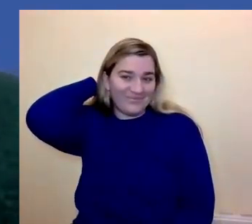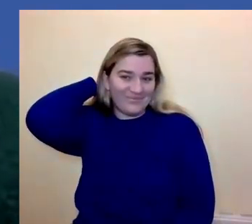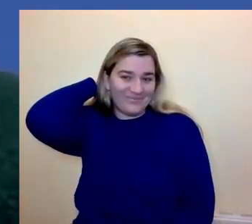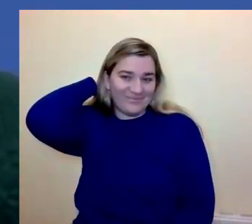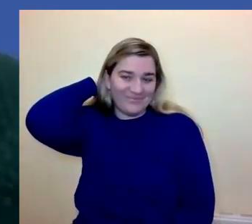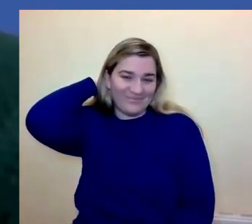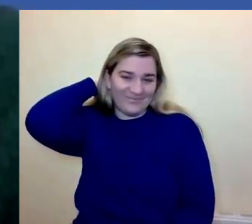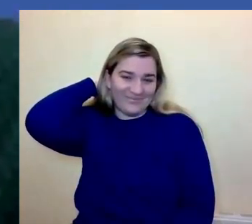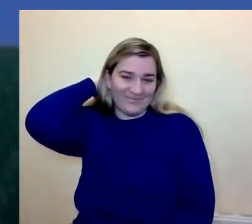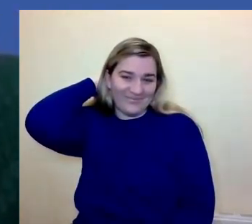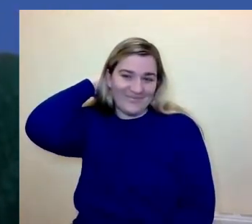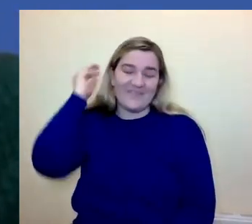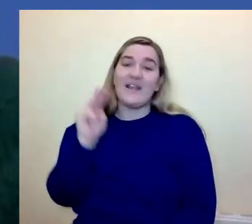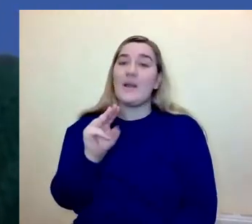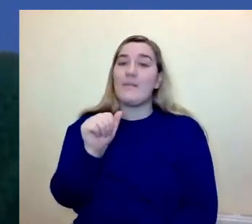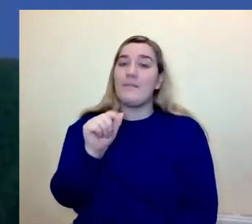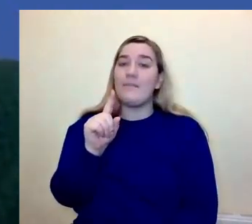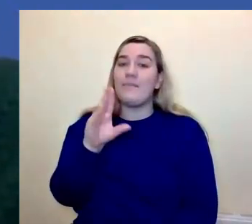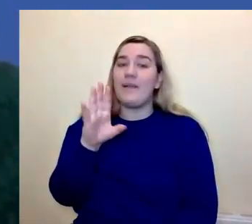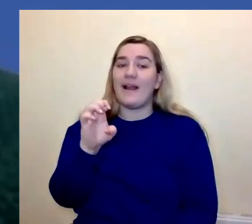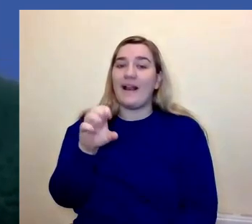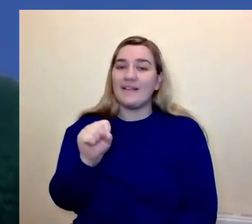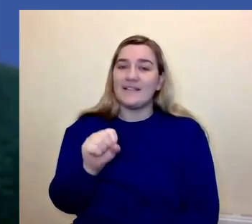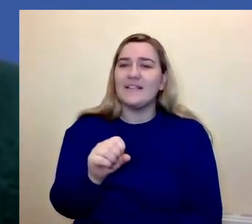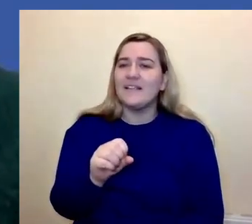Okay, the paddles. And why the paddles, Stuart?